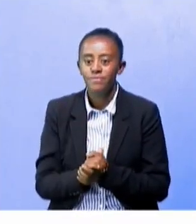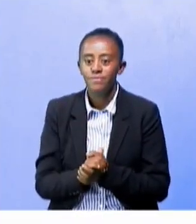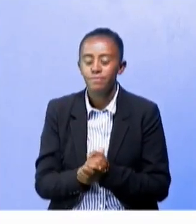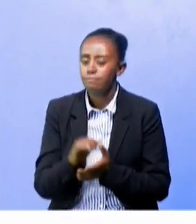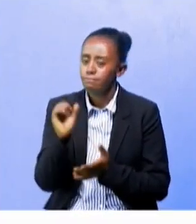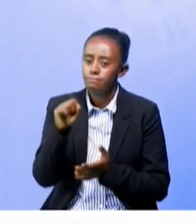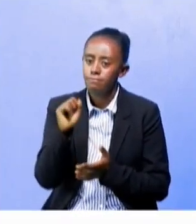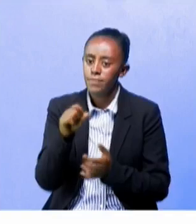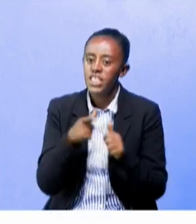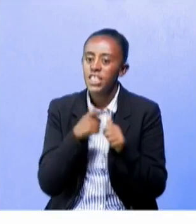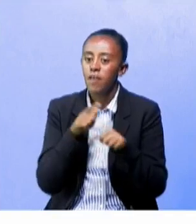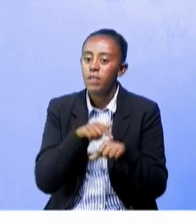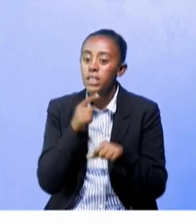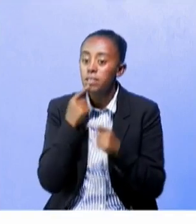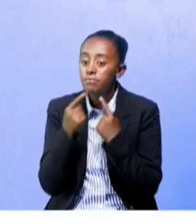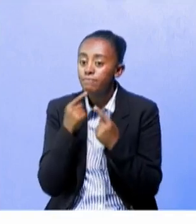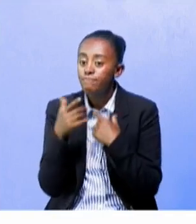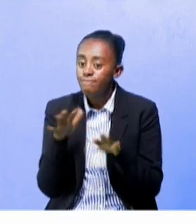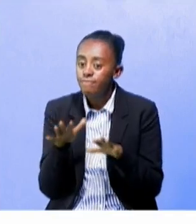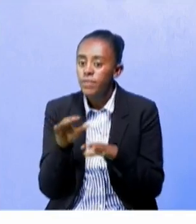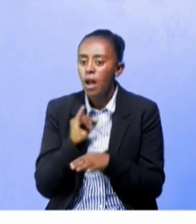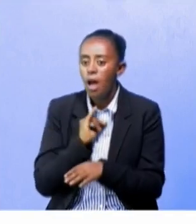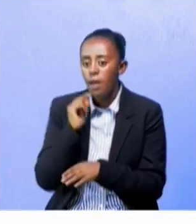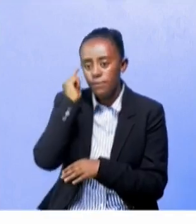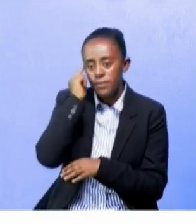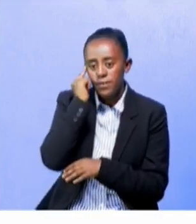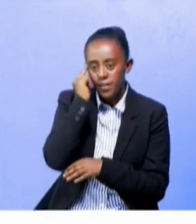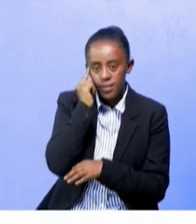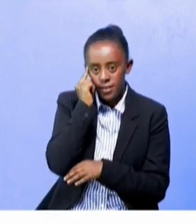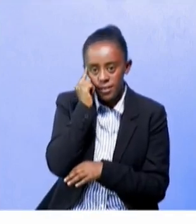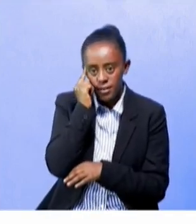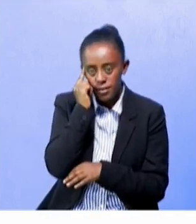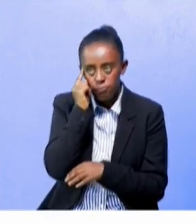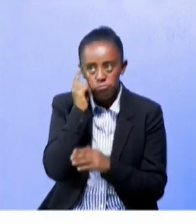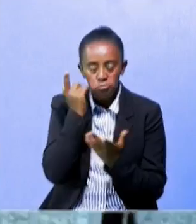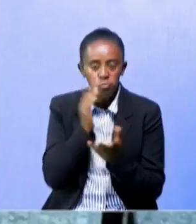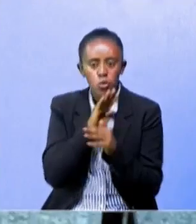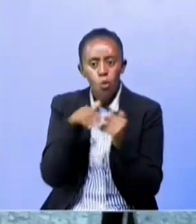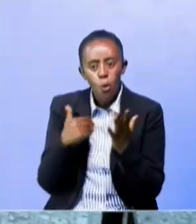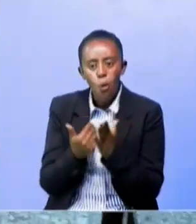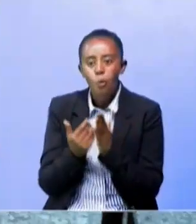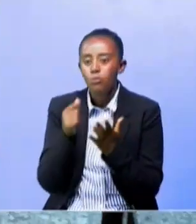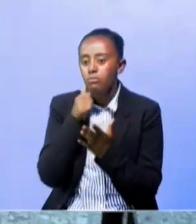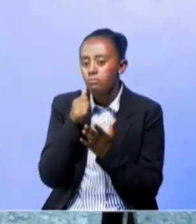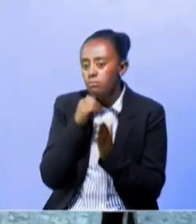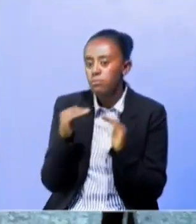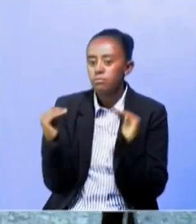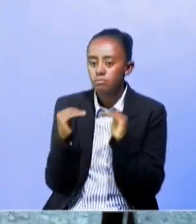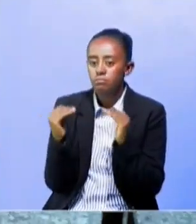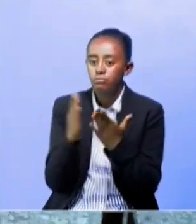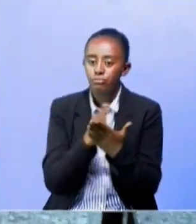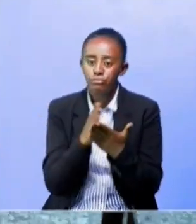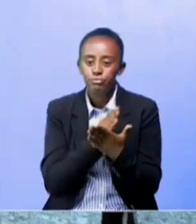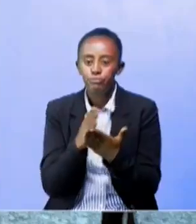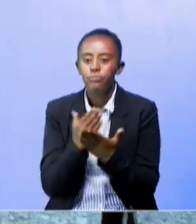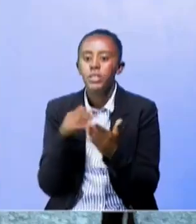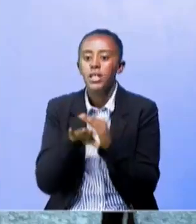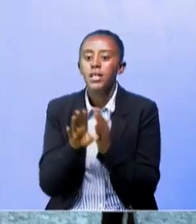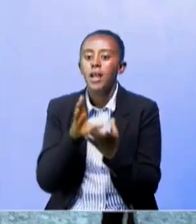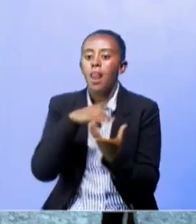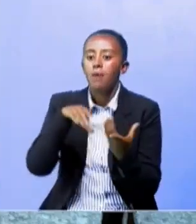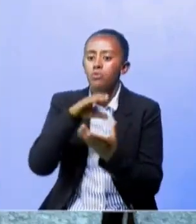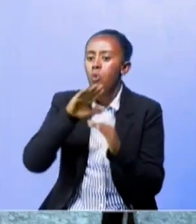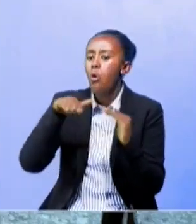Yeah, the first speaker said that I think all girls are equally participating in clubs.